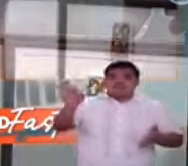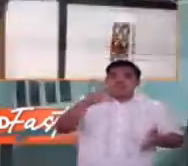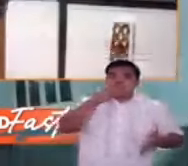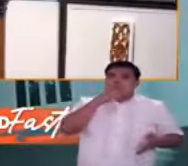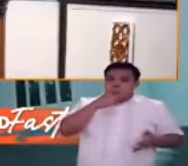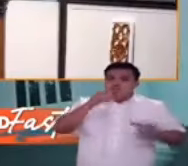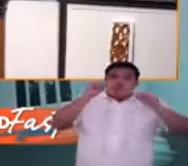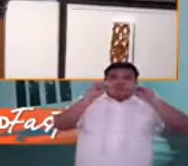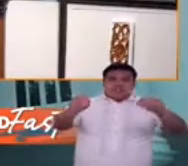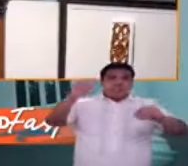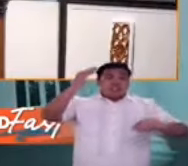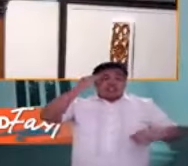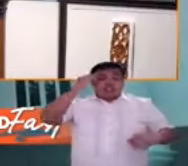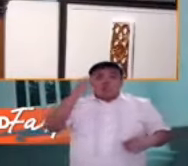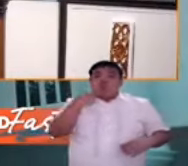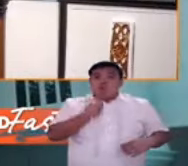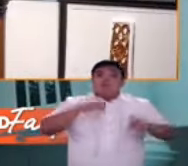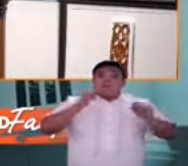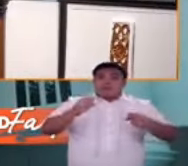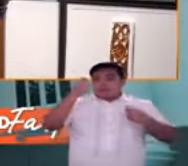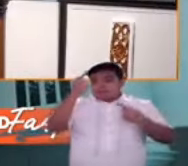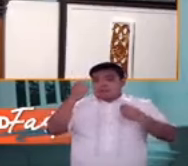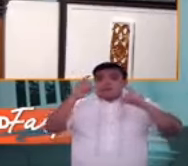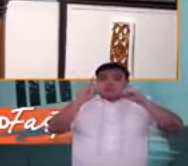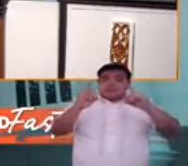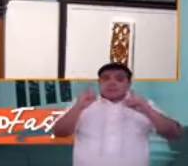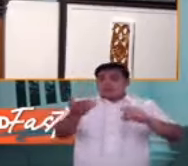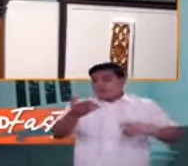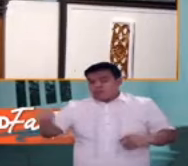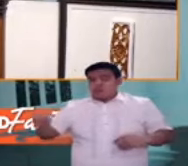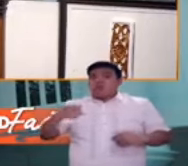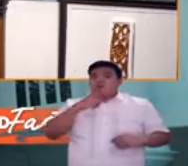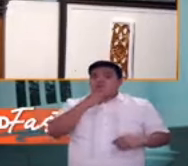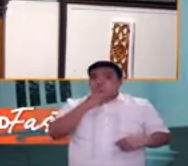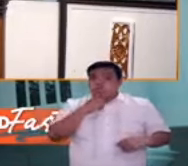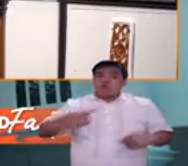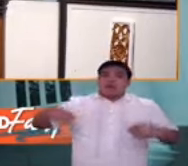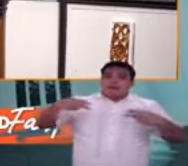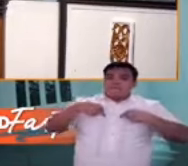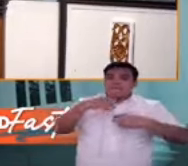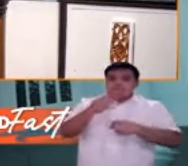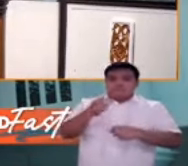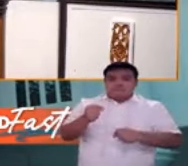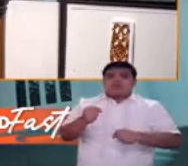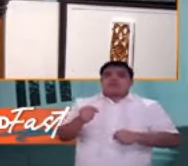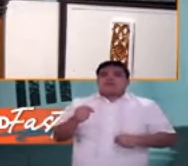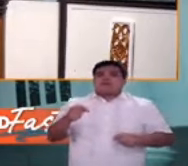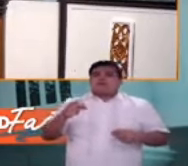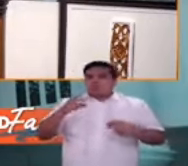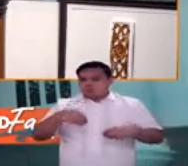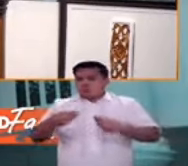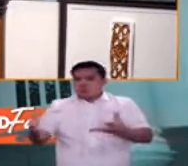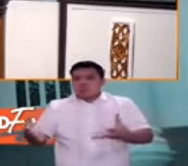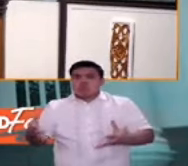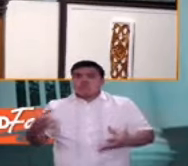knowledge? And whom shall he make to understand doctrine? Them that are weaned from the milk,